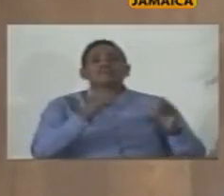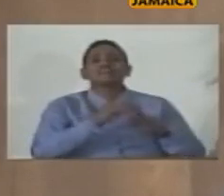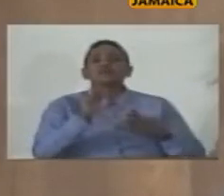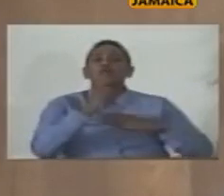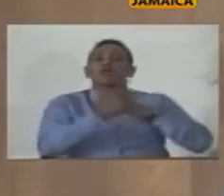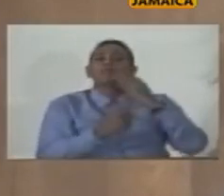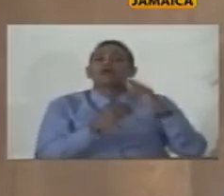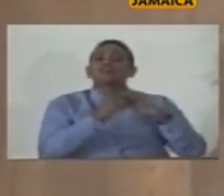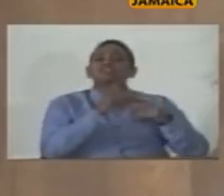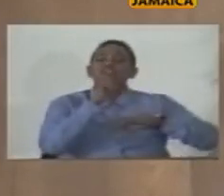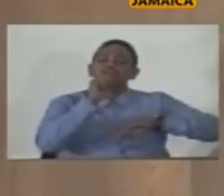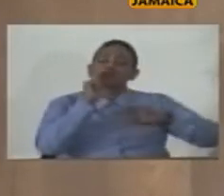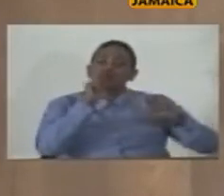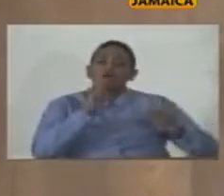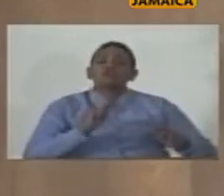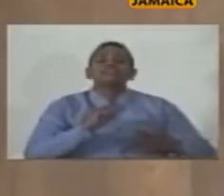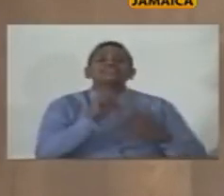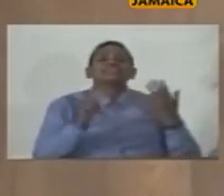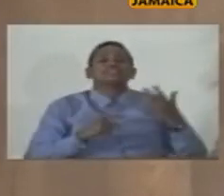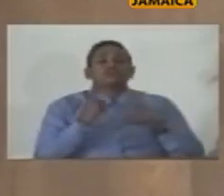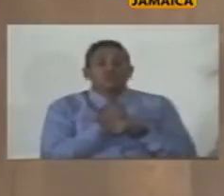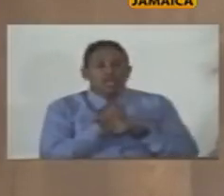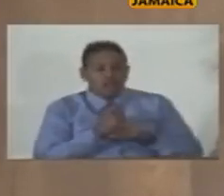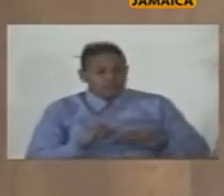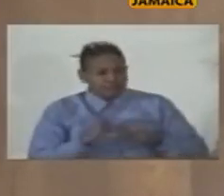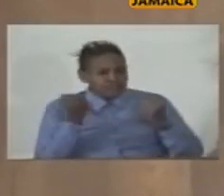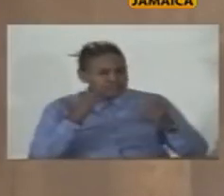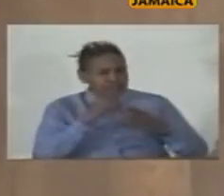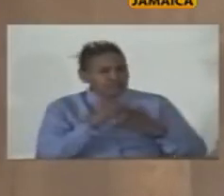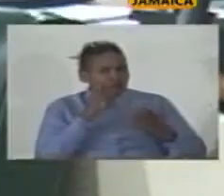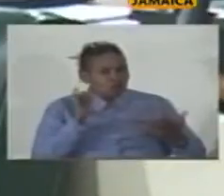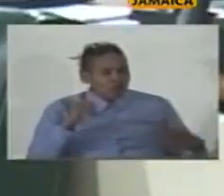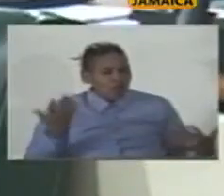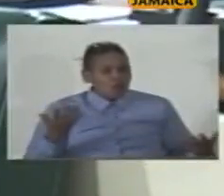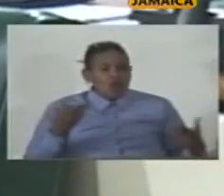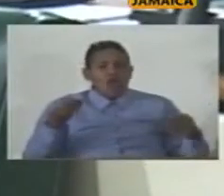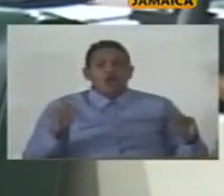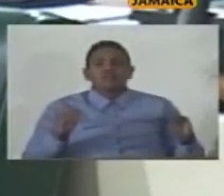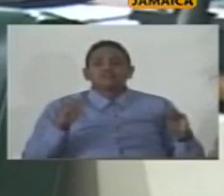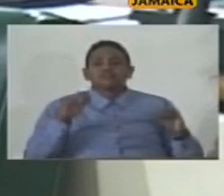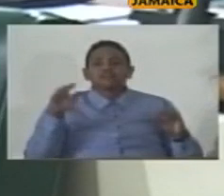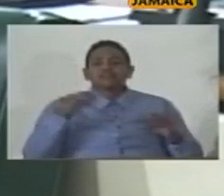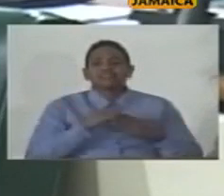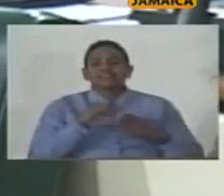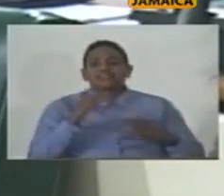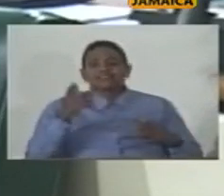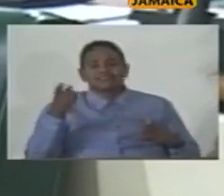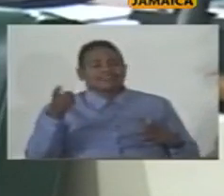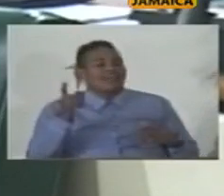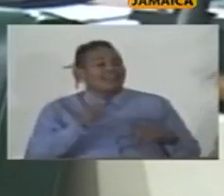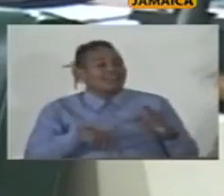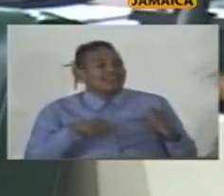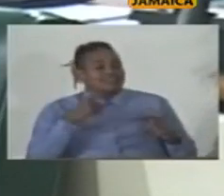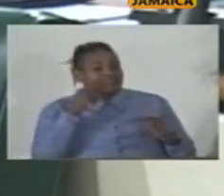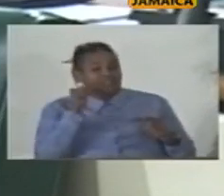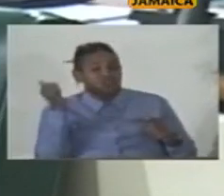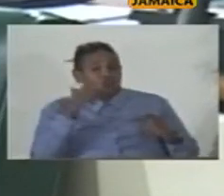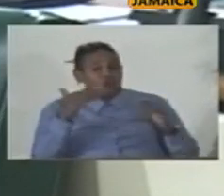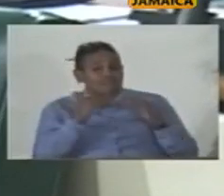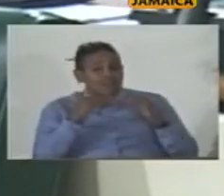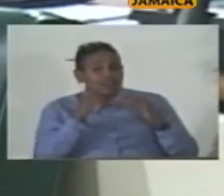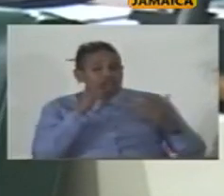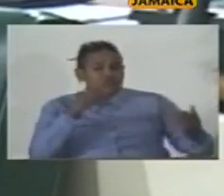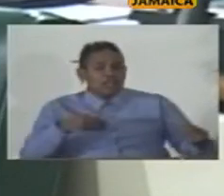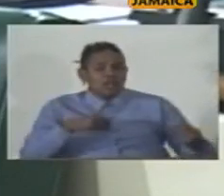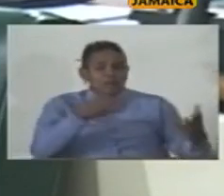in order to monitor these regular breaches. An office in Kingston, I dare say, cannot, in all fairness,